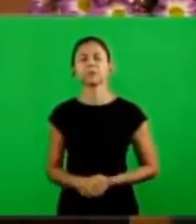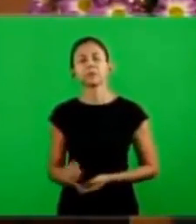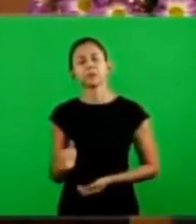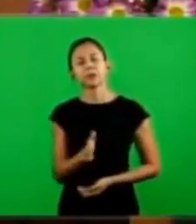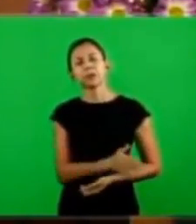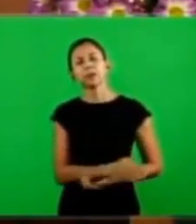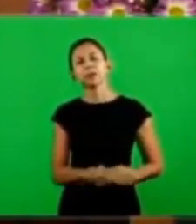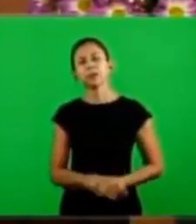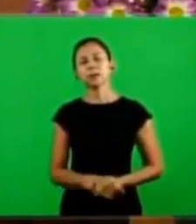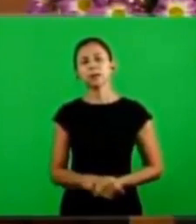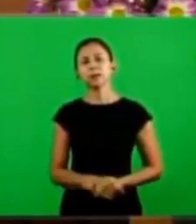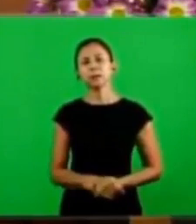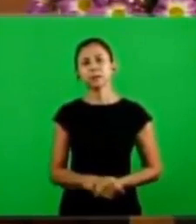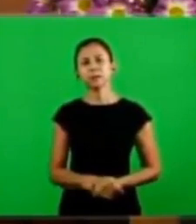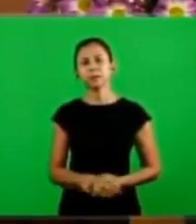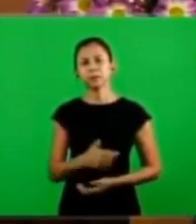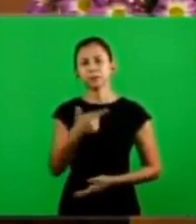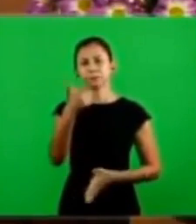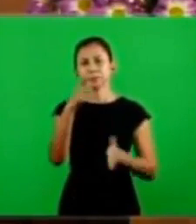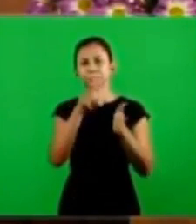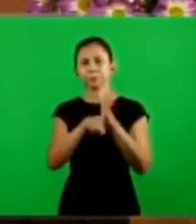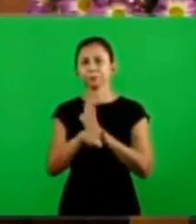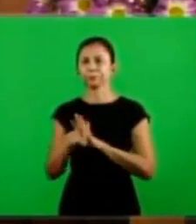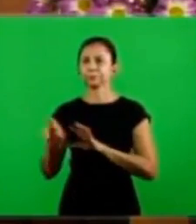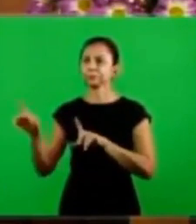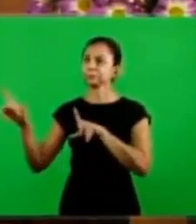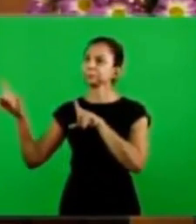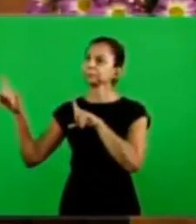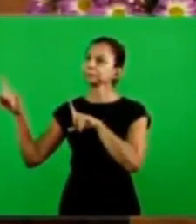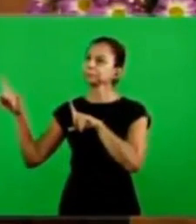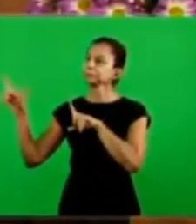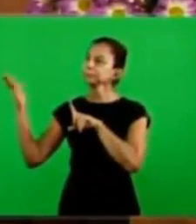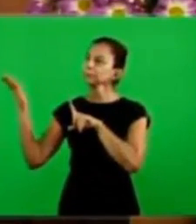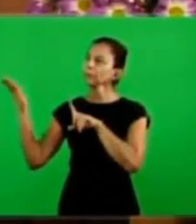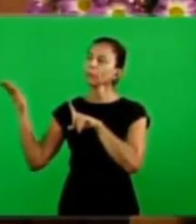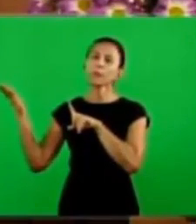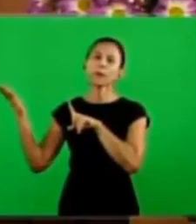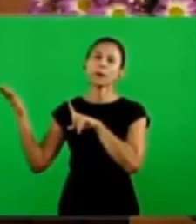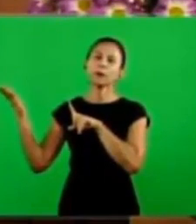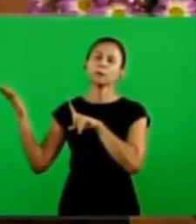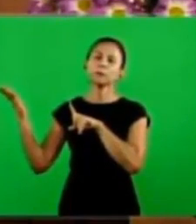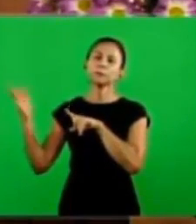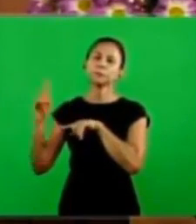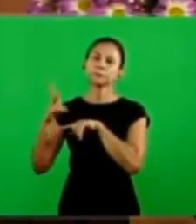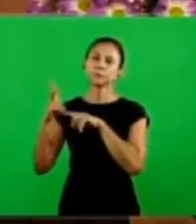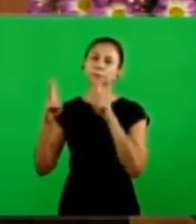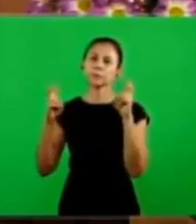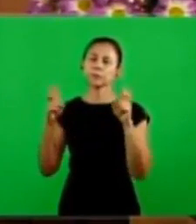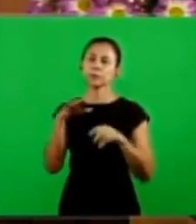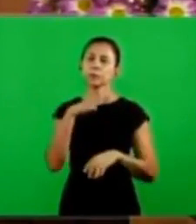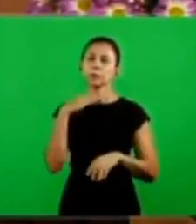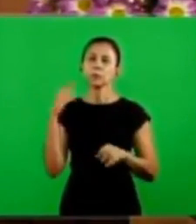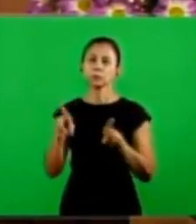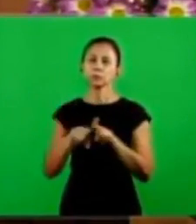Just to confirm the explanation. So let's go to the second part of the question. The second question is,